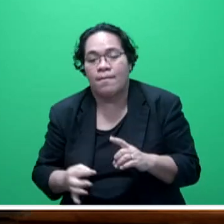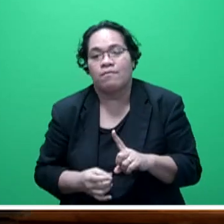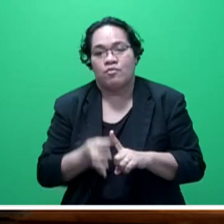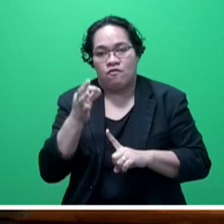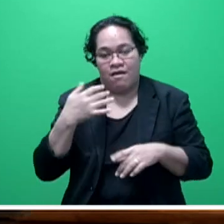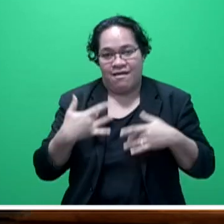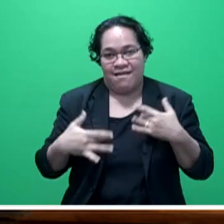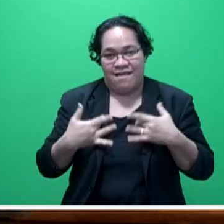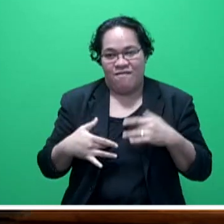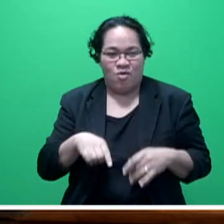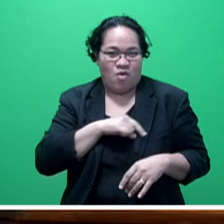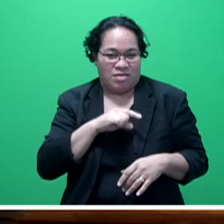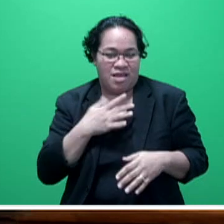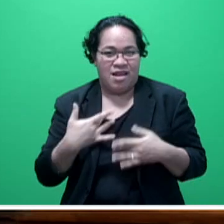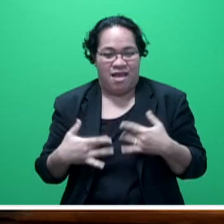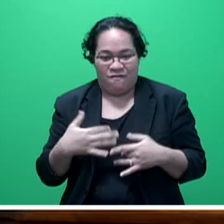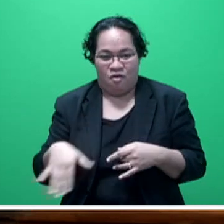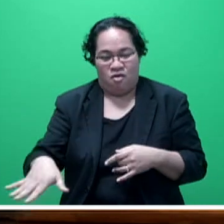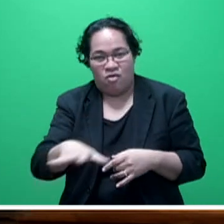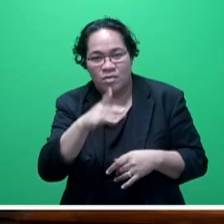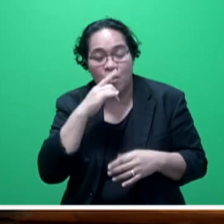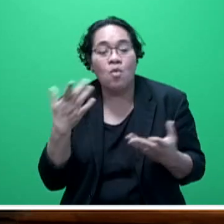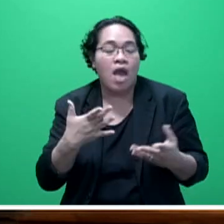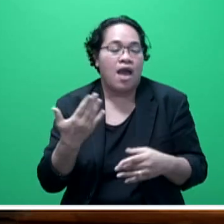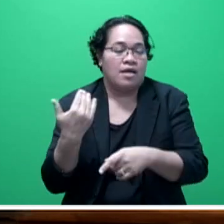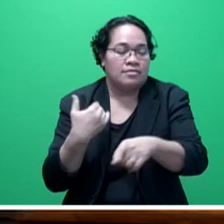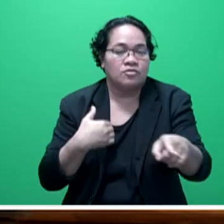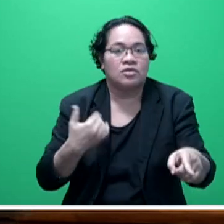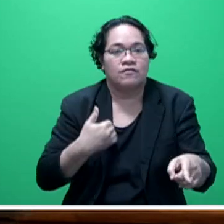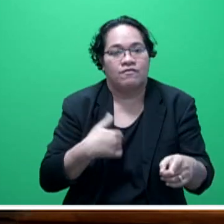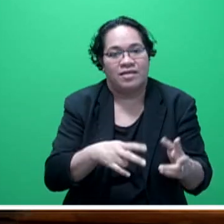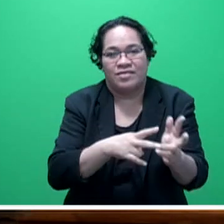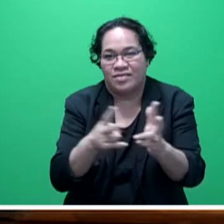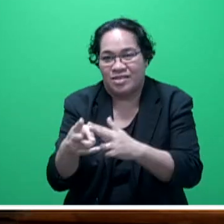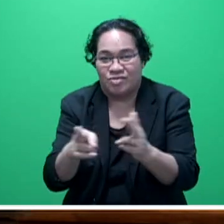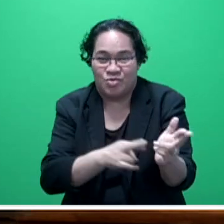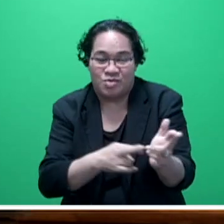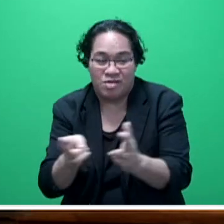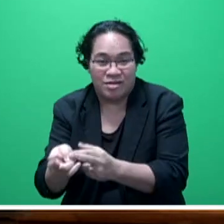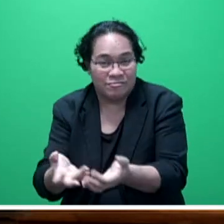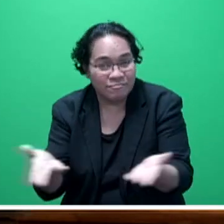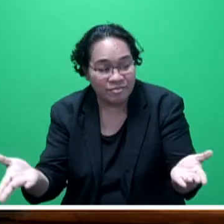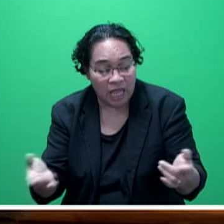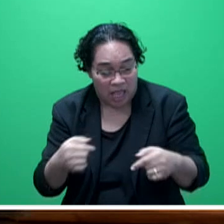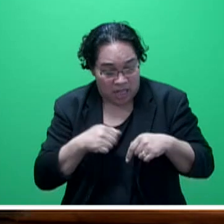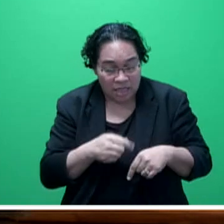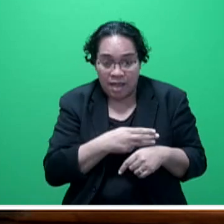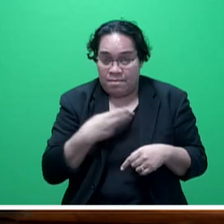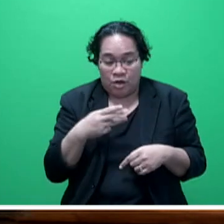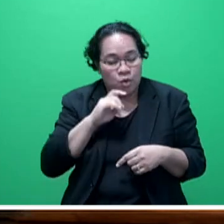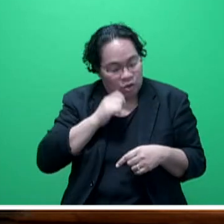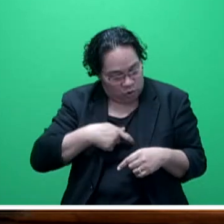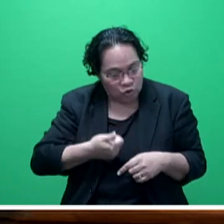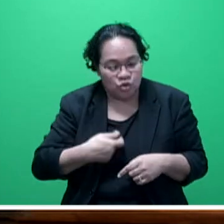the quality of life for citizens in our rural communities. The ministry will continue to utilize the funds